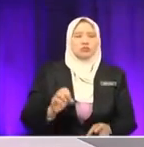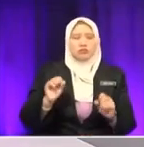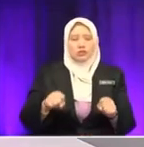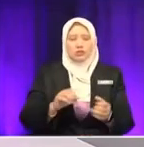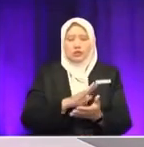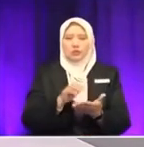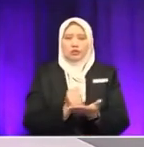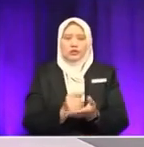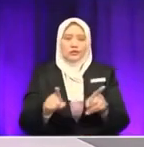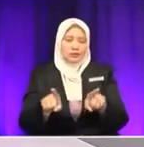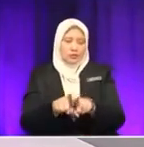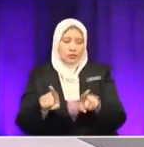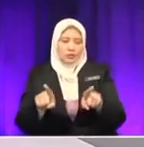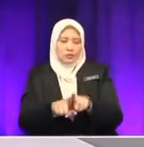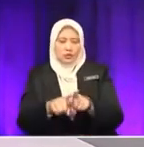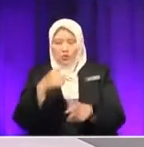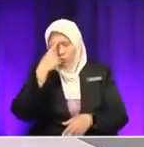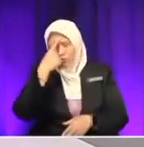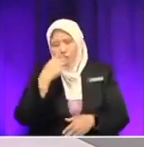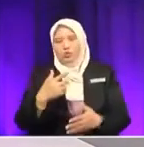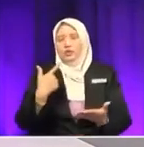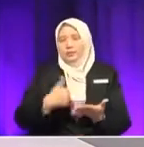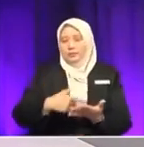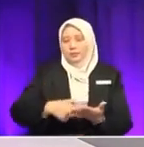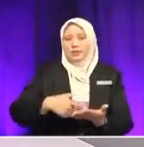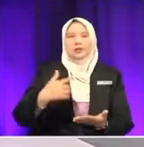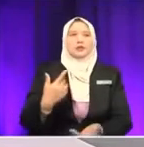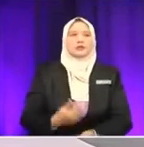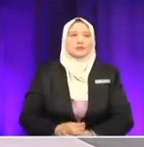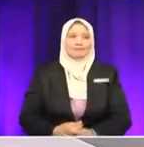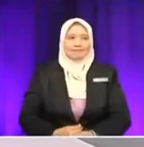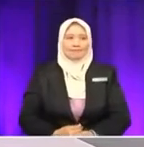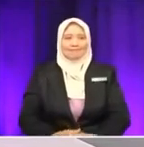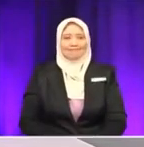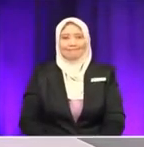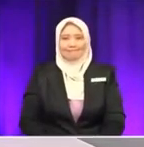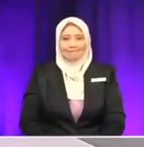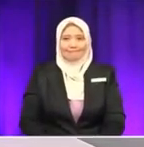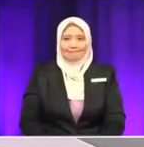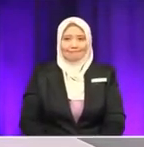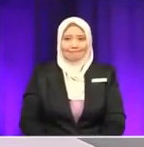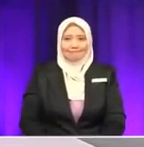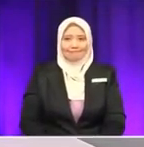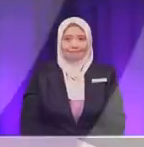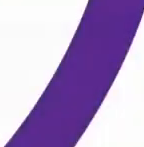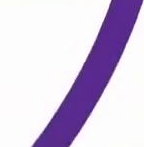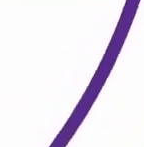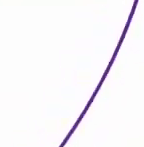we'll come back to understand more about speaking, writing, and many more together with teacher Faraliza. We'll be back.